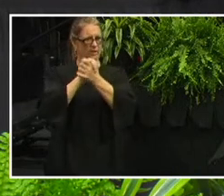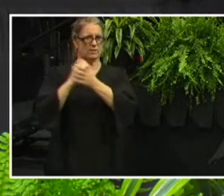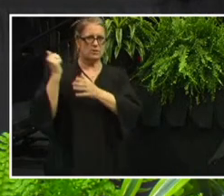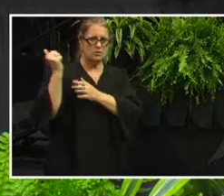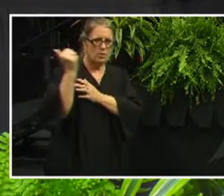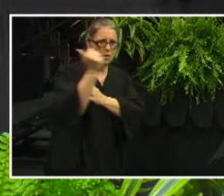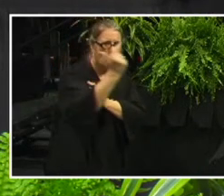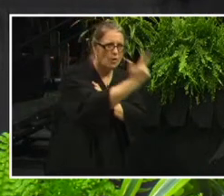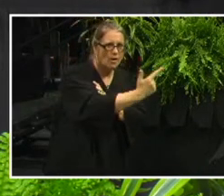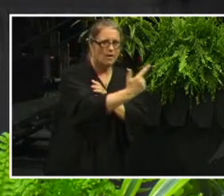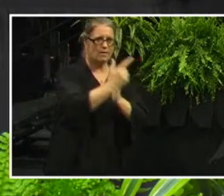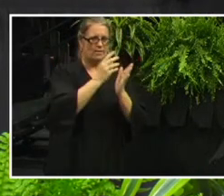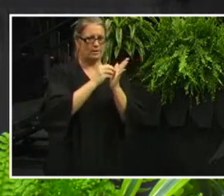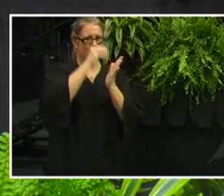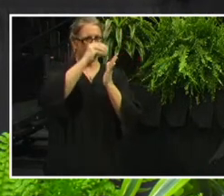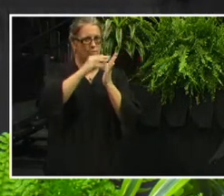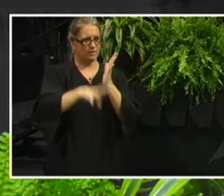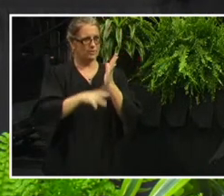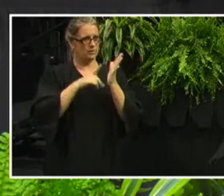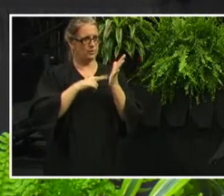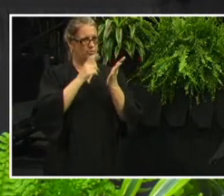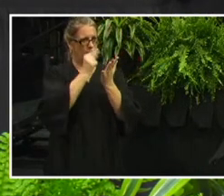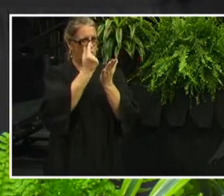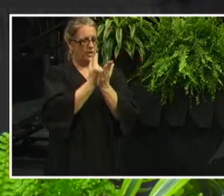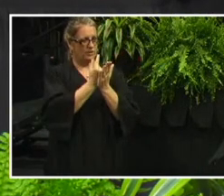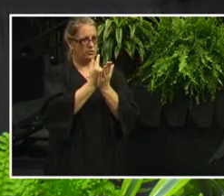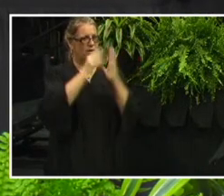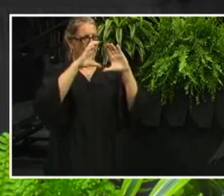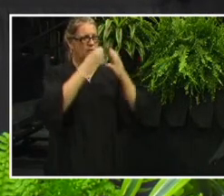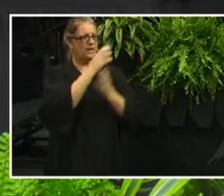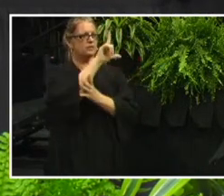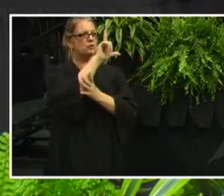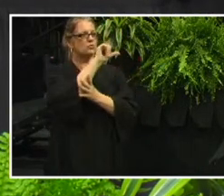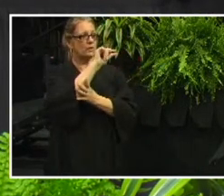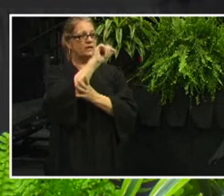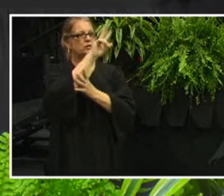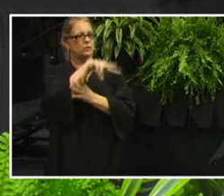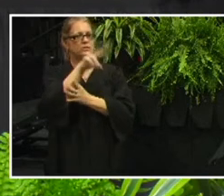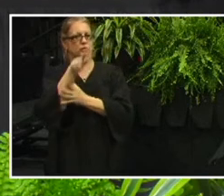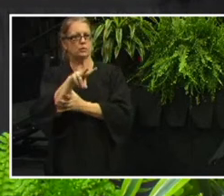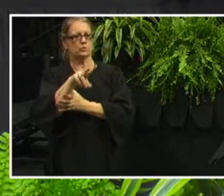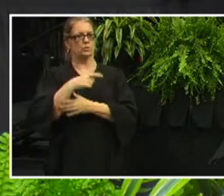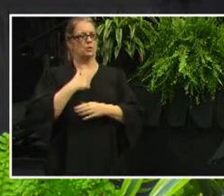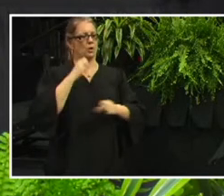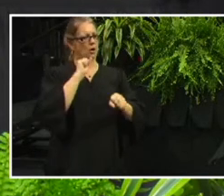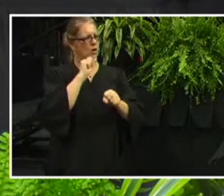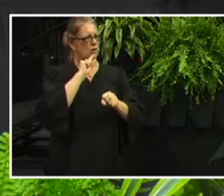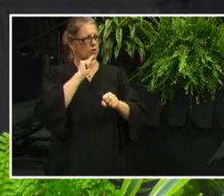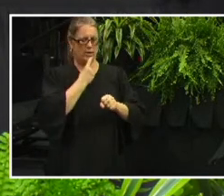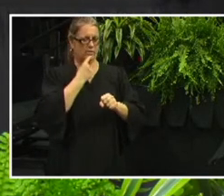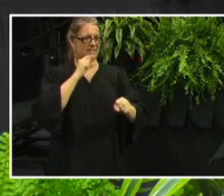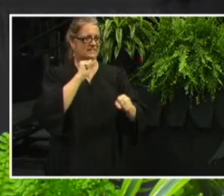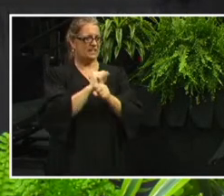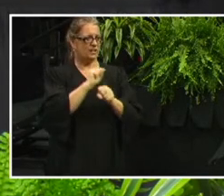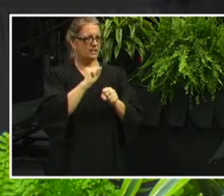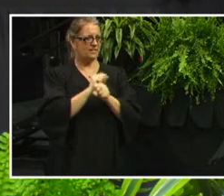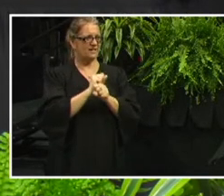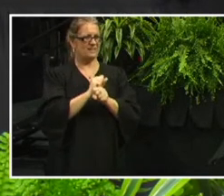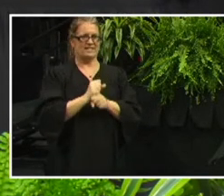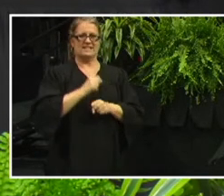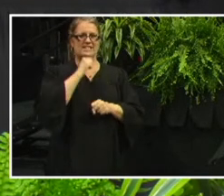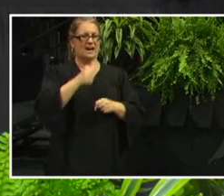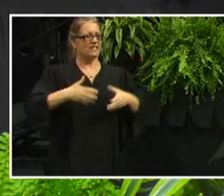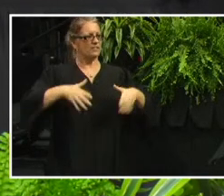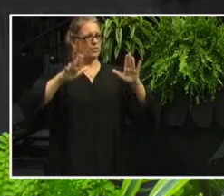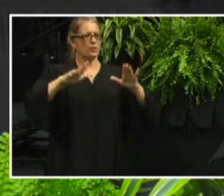every graduate in the class of 2022. Your hard work, dedication, and perseverance have earned you a